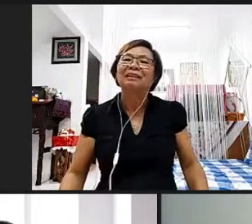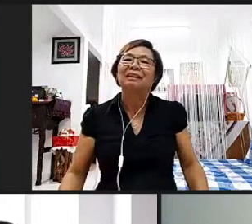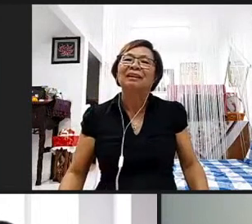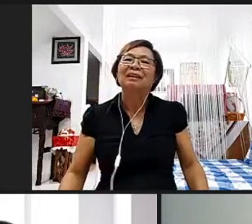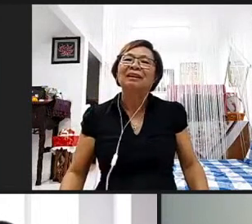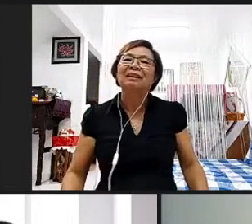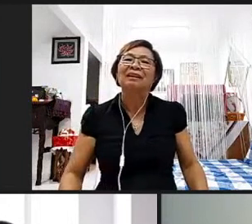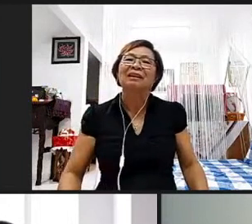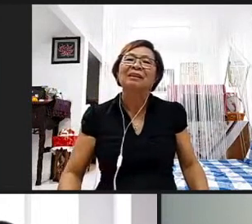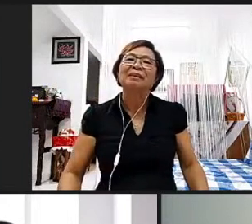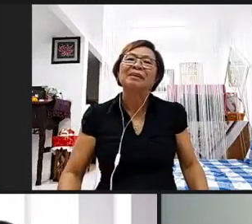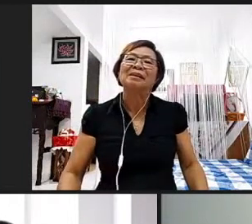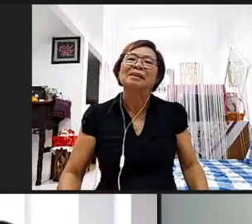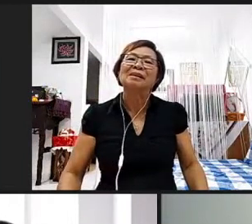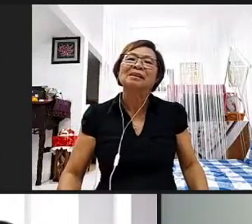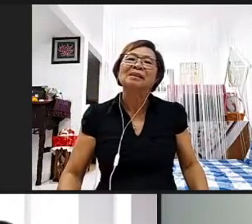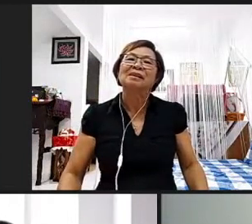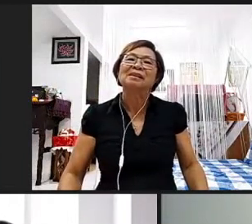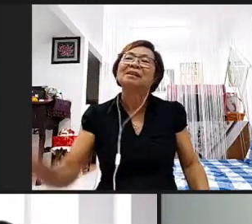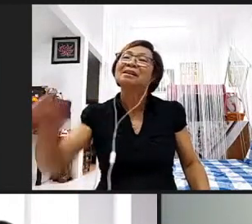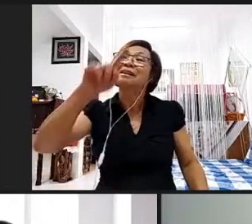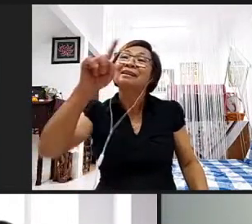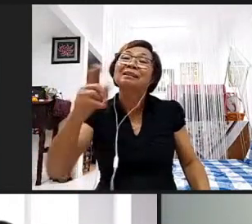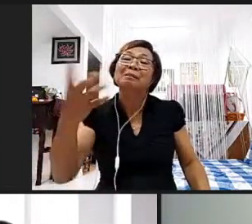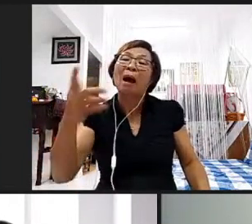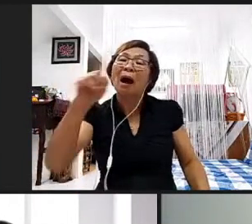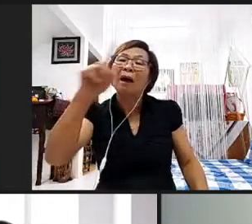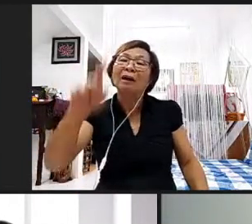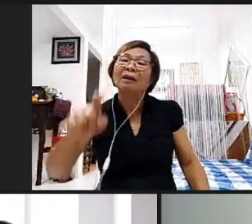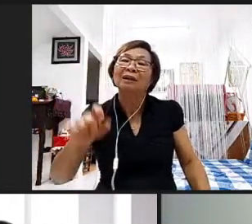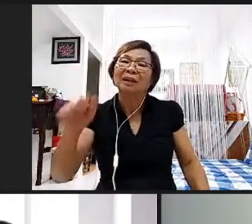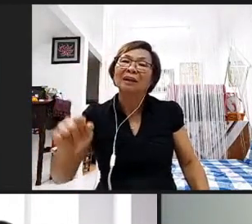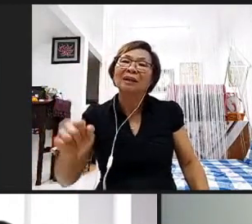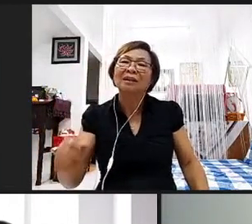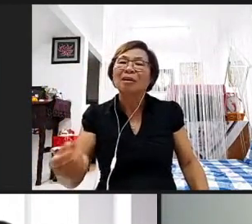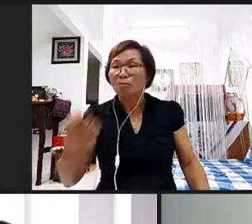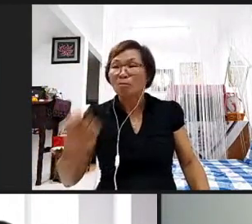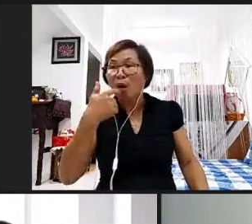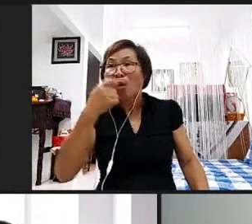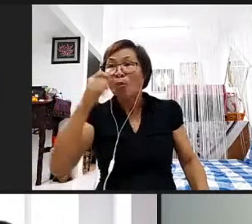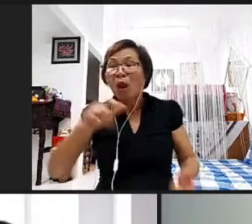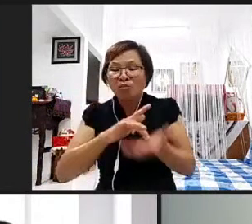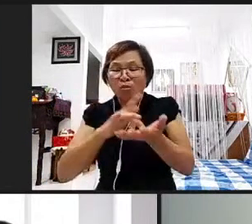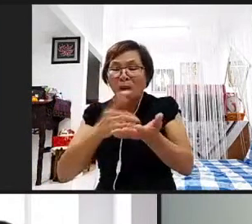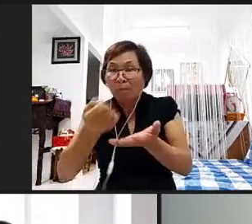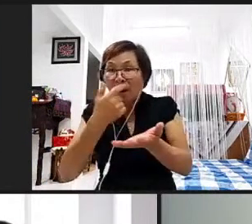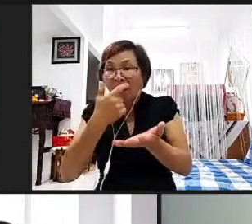ask, is there anything that you can supplement yourself